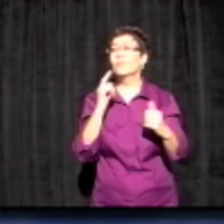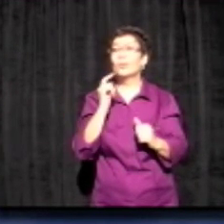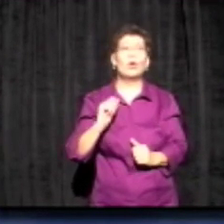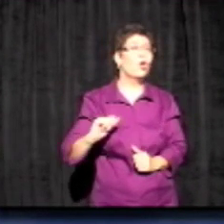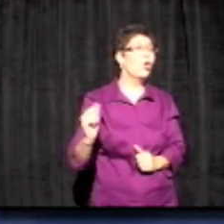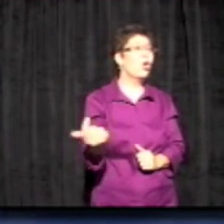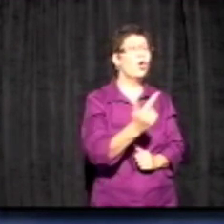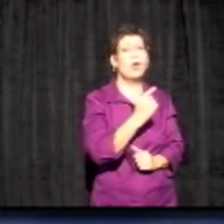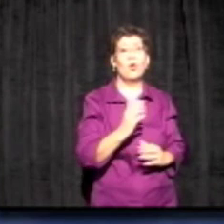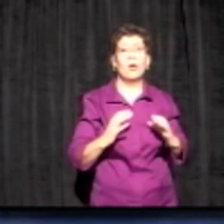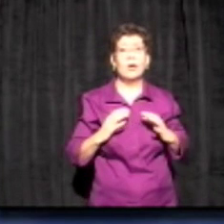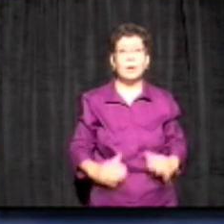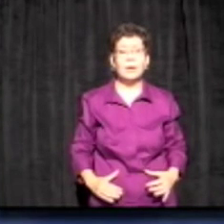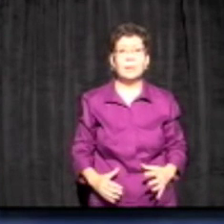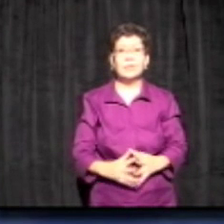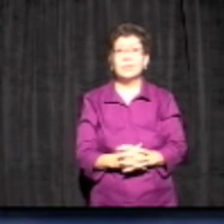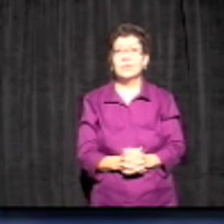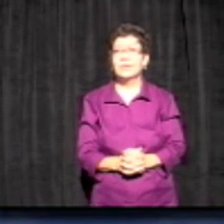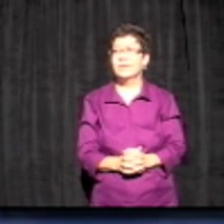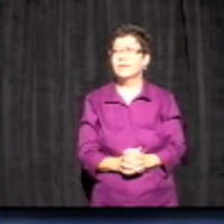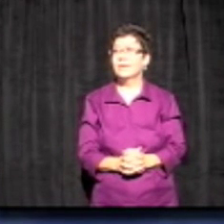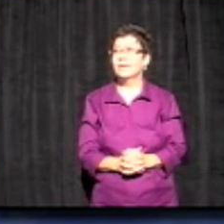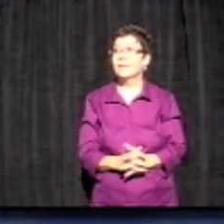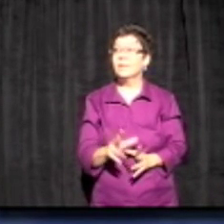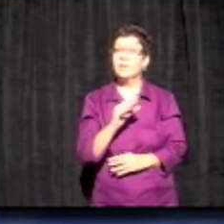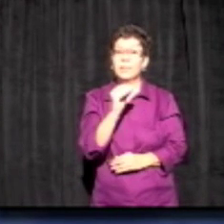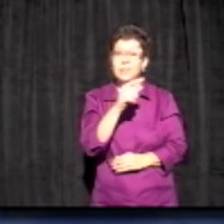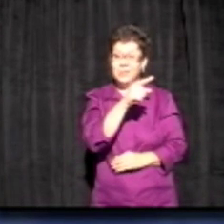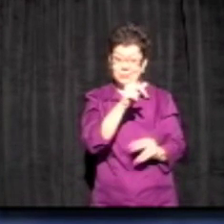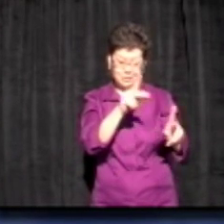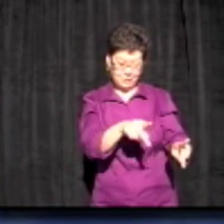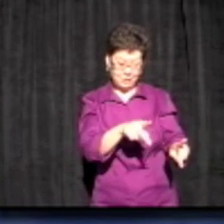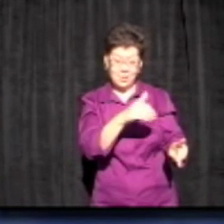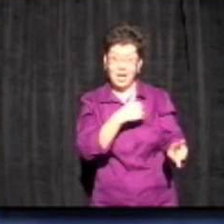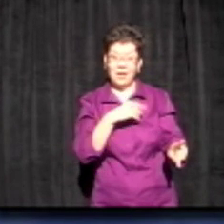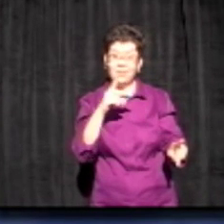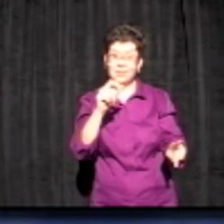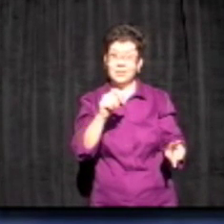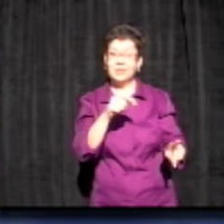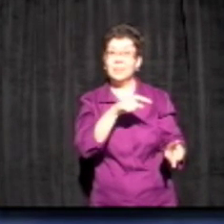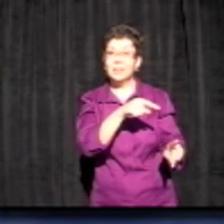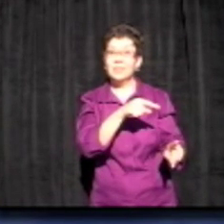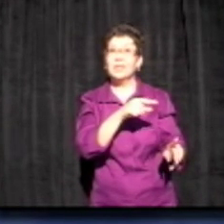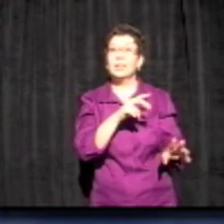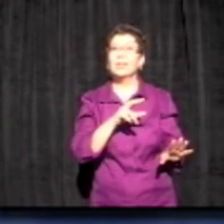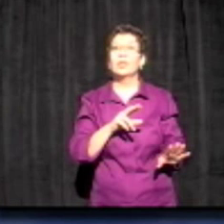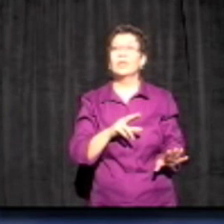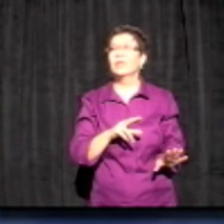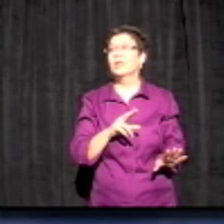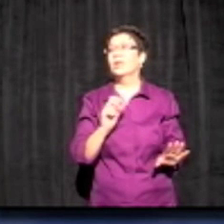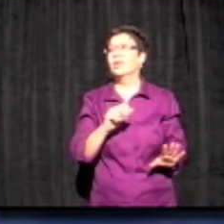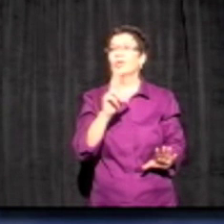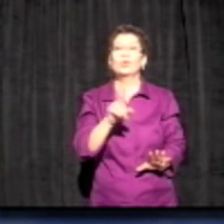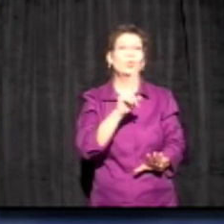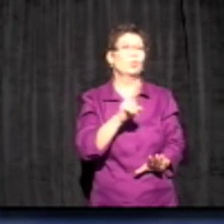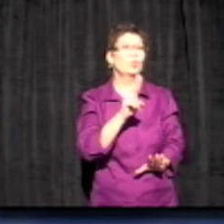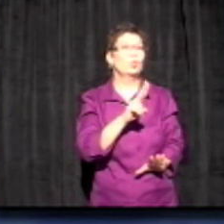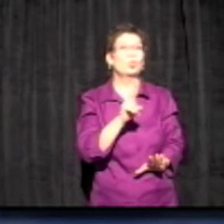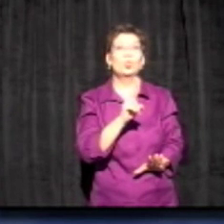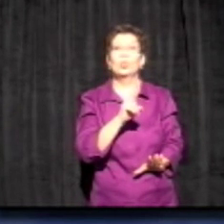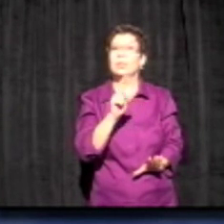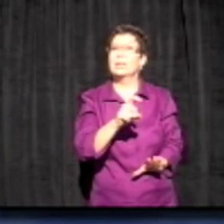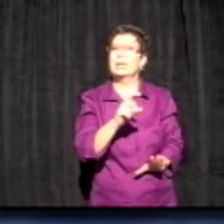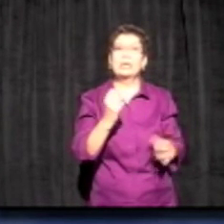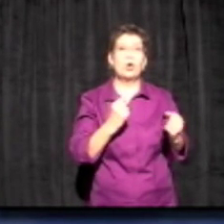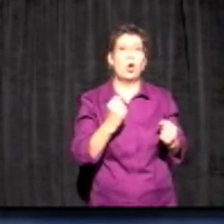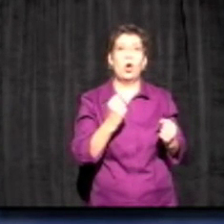customers. And a person with disabilities need their vehicles more than anybody else.